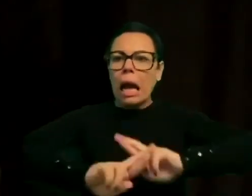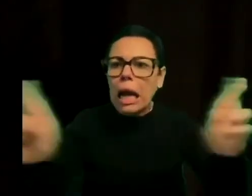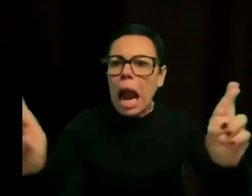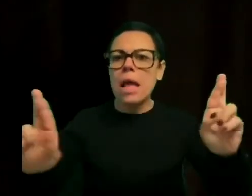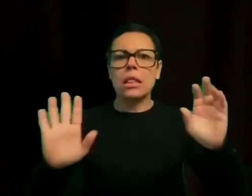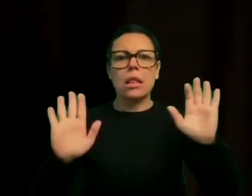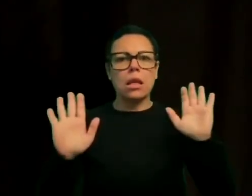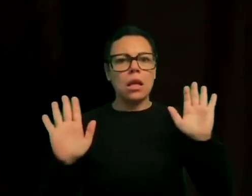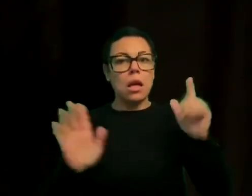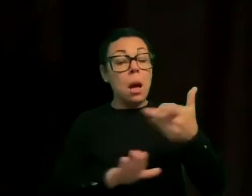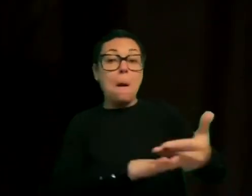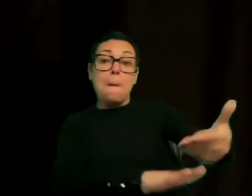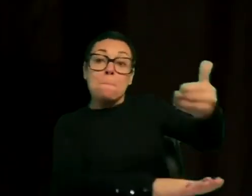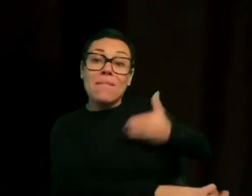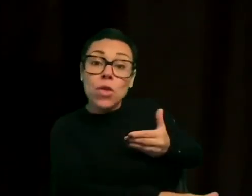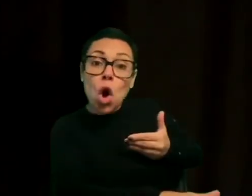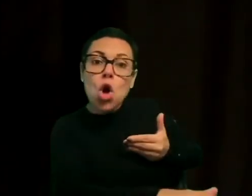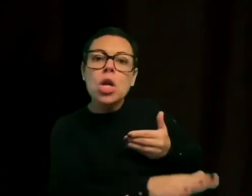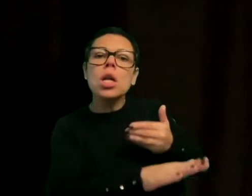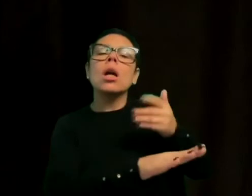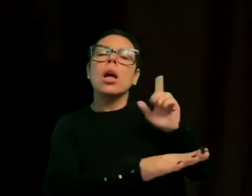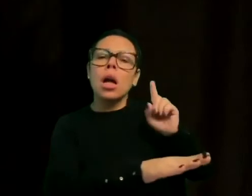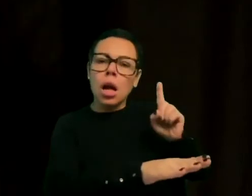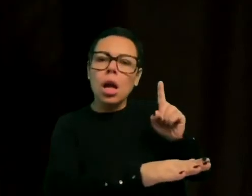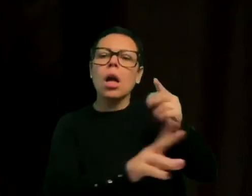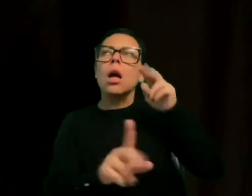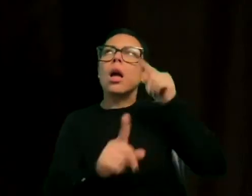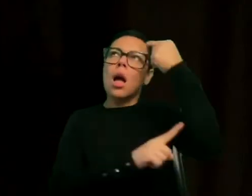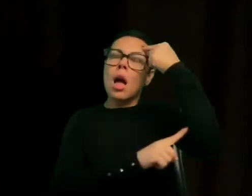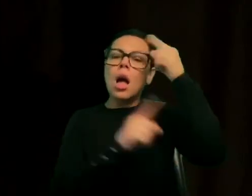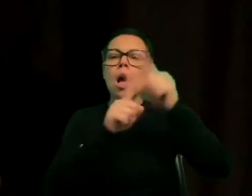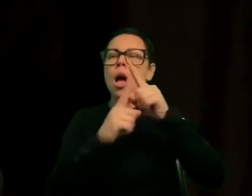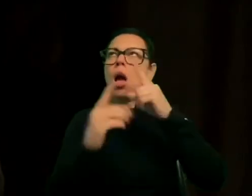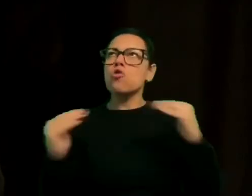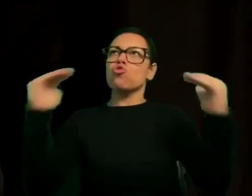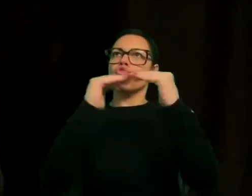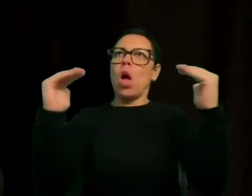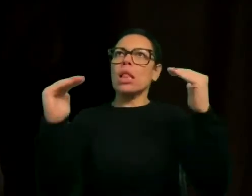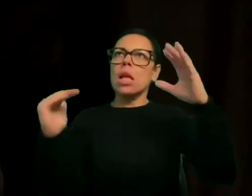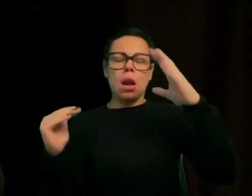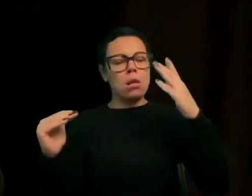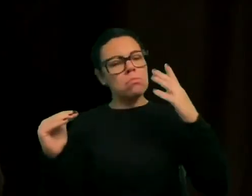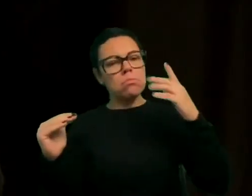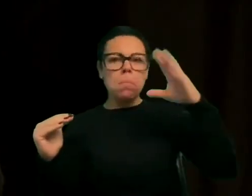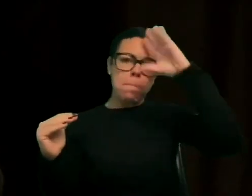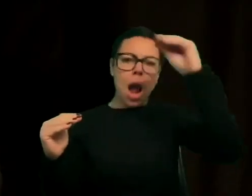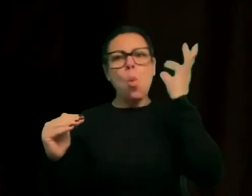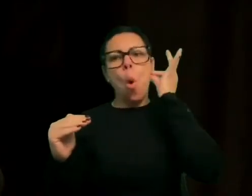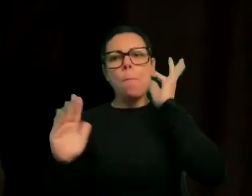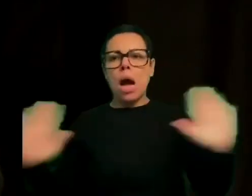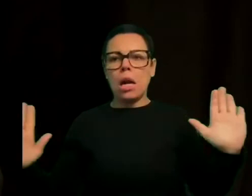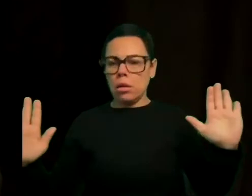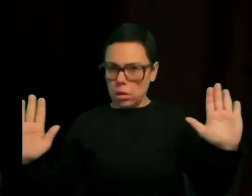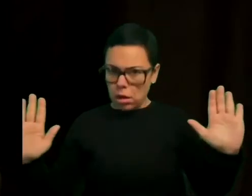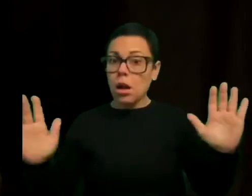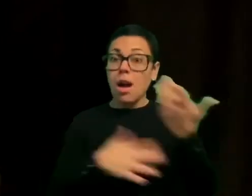all gender aspects are taken into account, for example, that one, it's a benefit for gender equality, but as